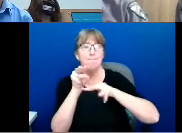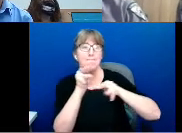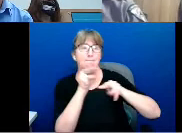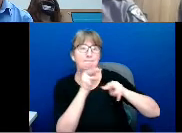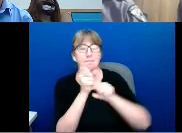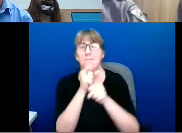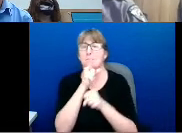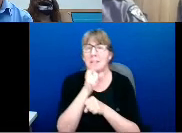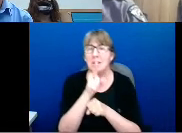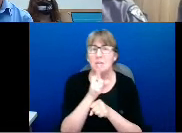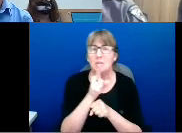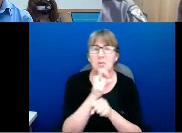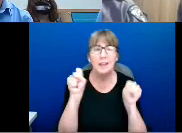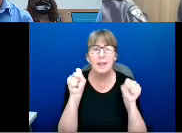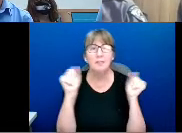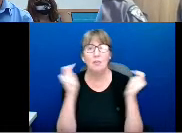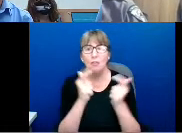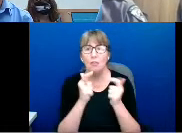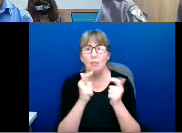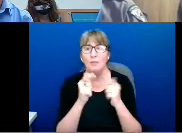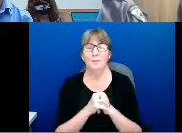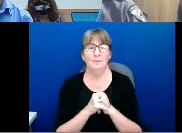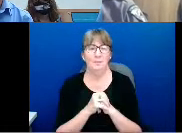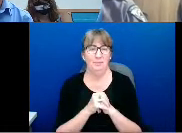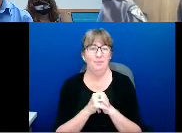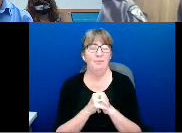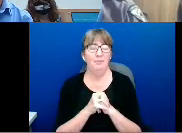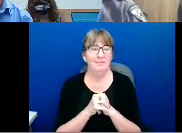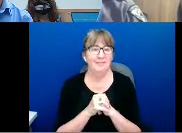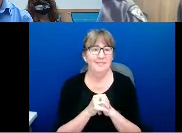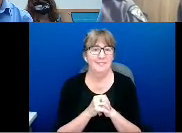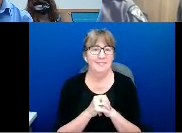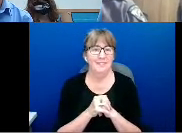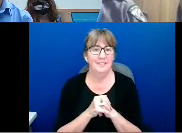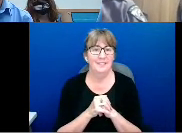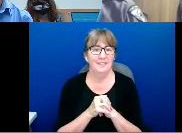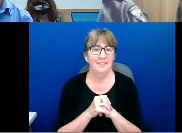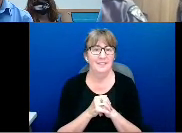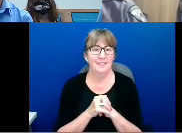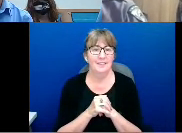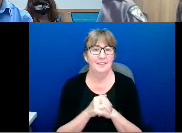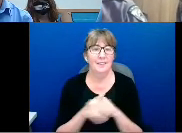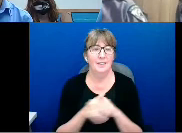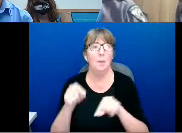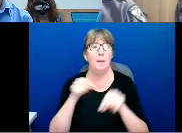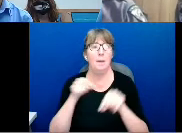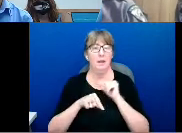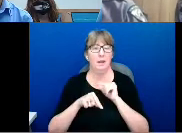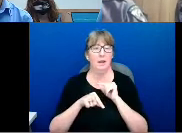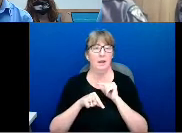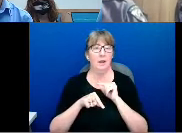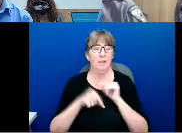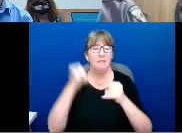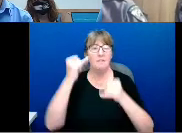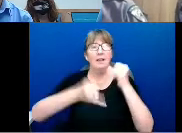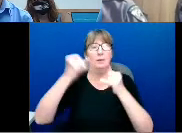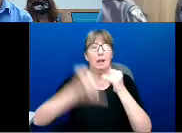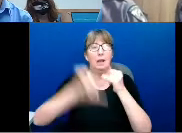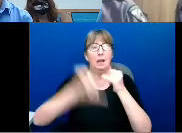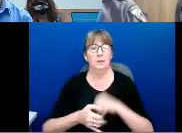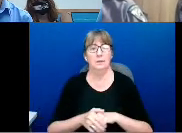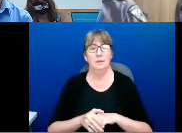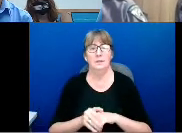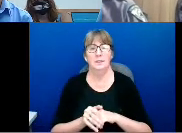staying safe. And this, yeah. Okay, go back to the one you had there, the final one.